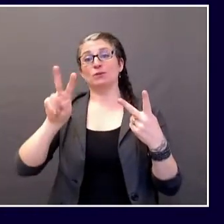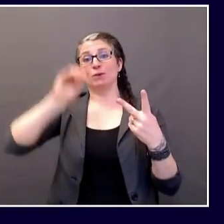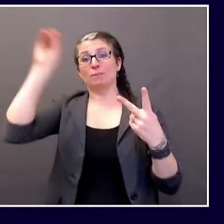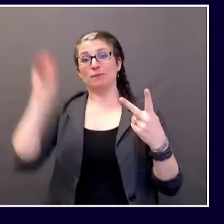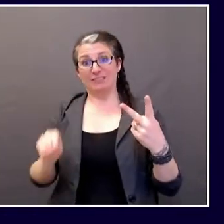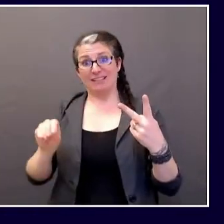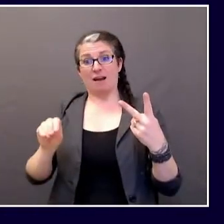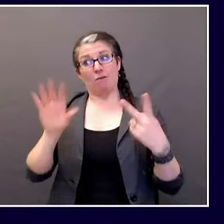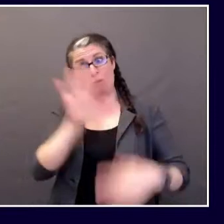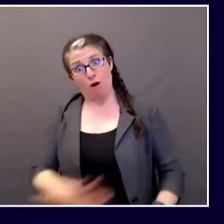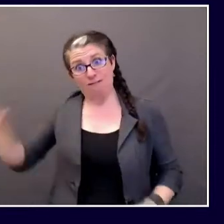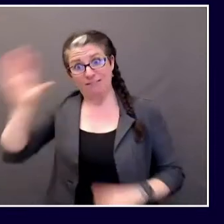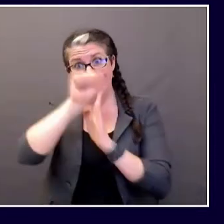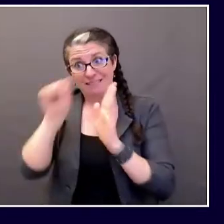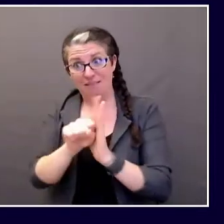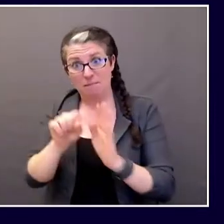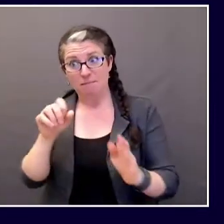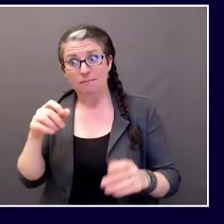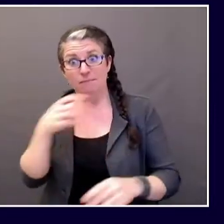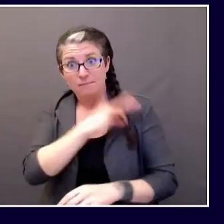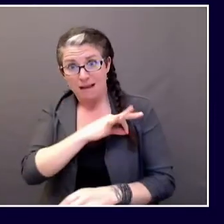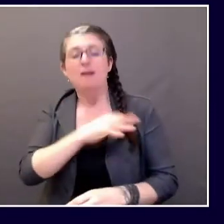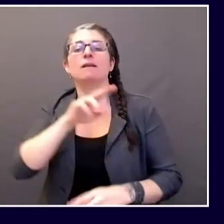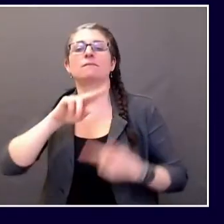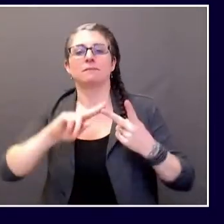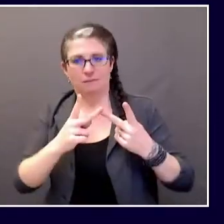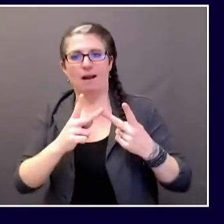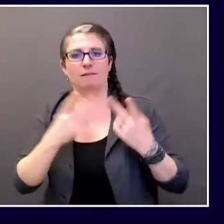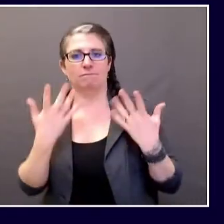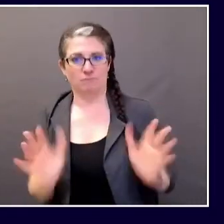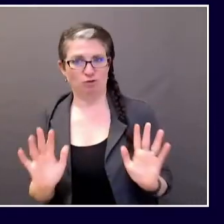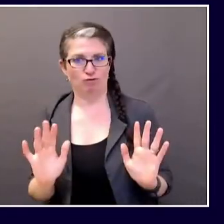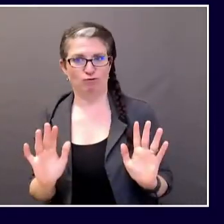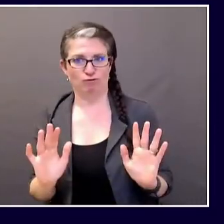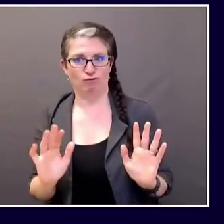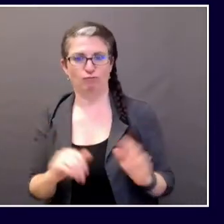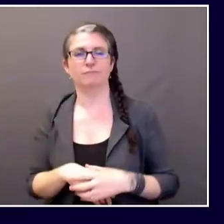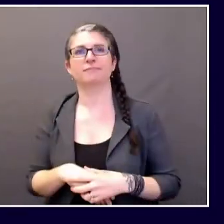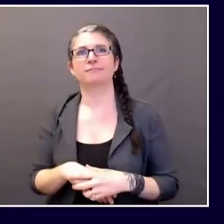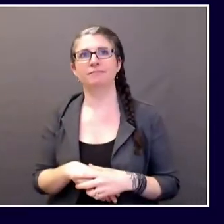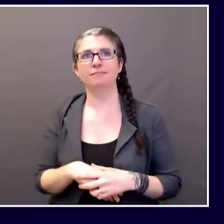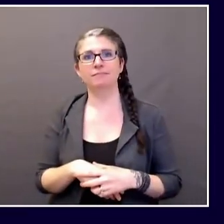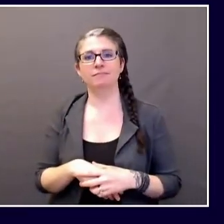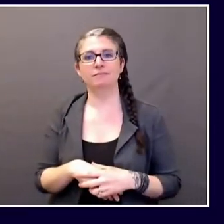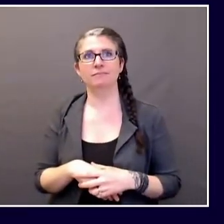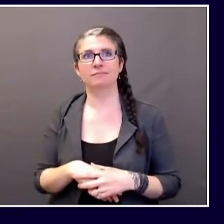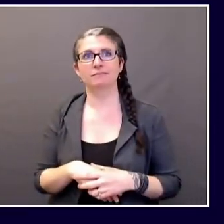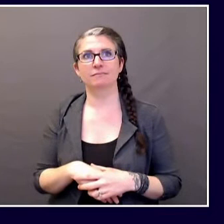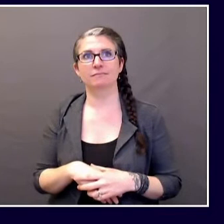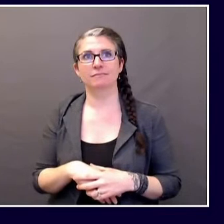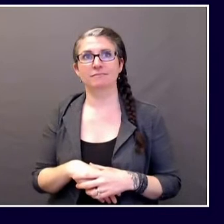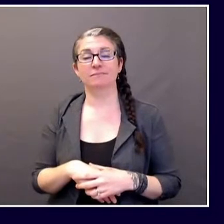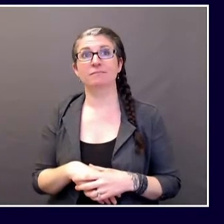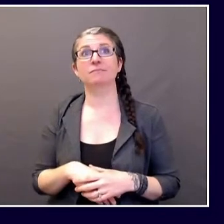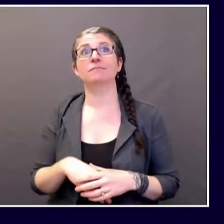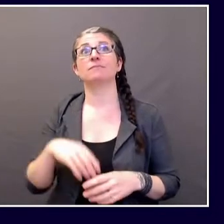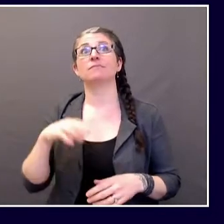the J&J vaccine, a single dose, changes several things. I'll start with one of the